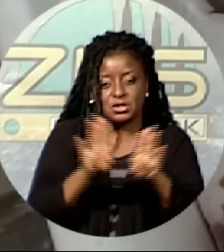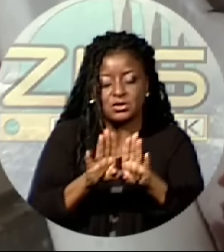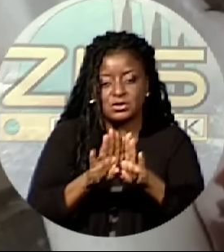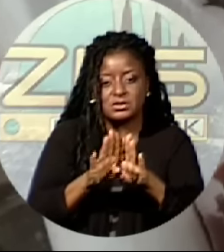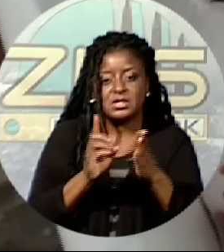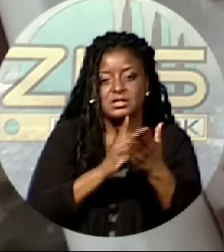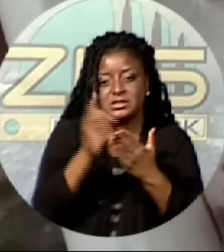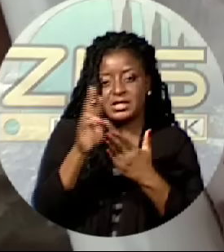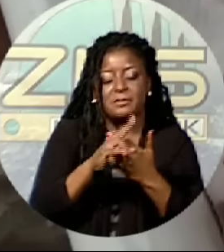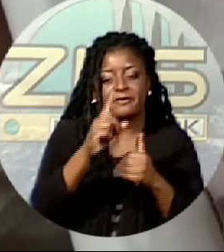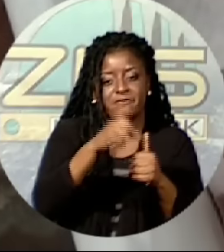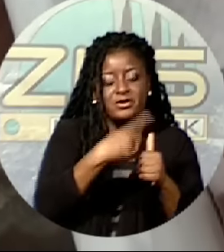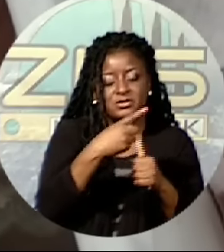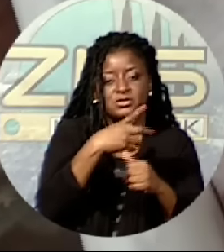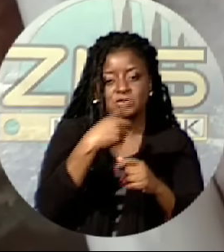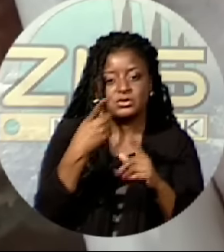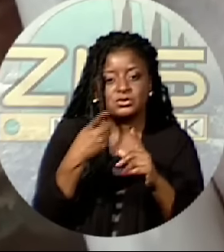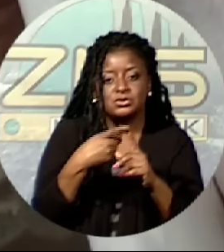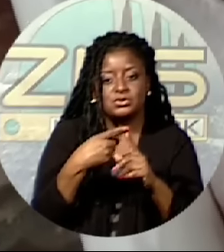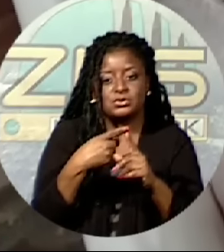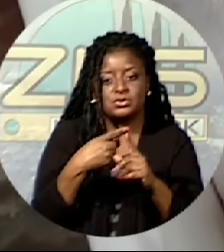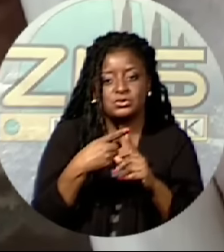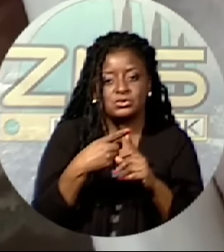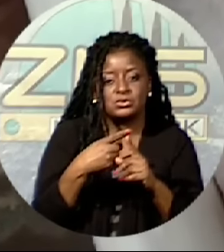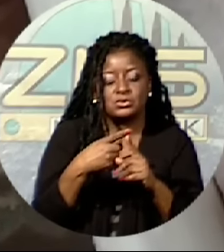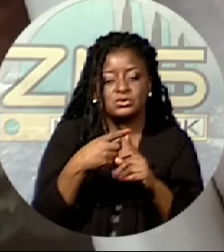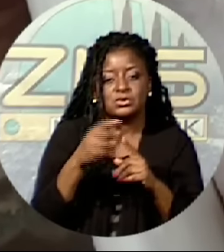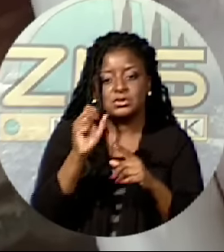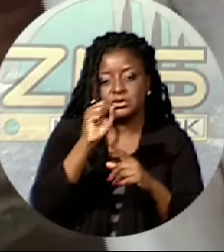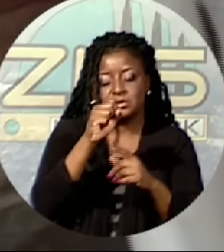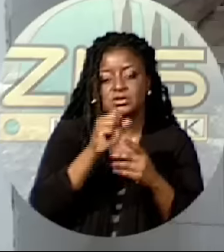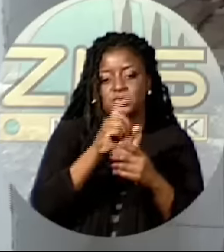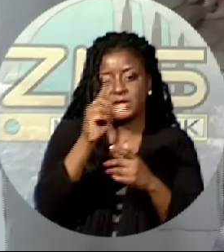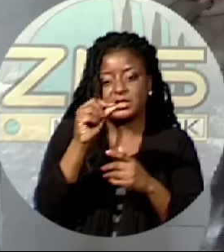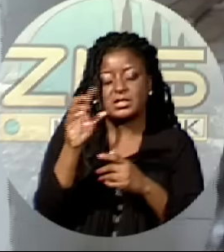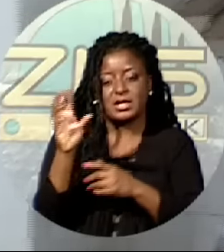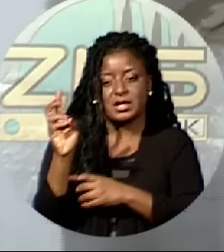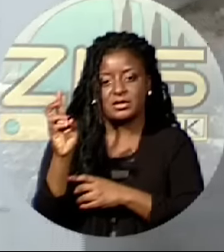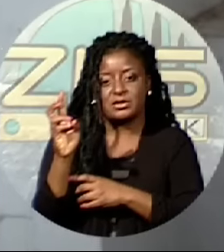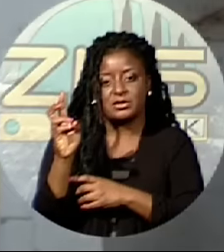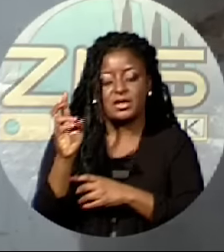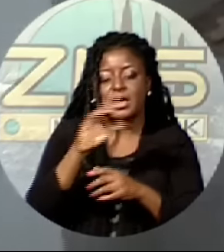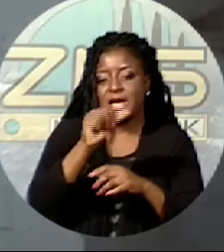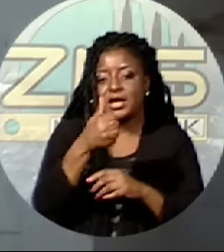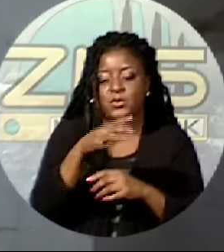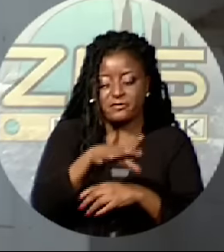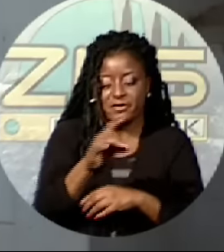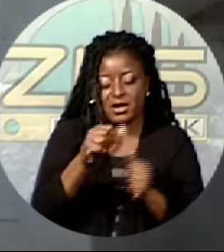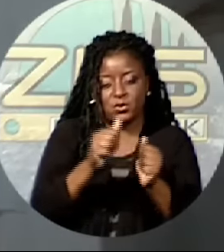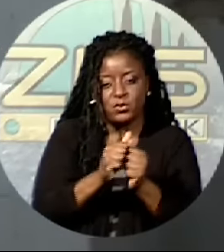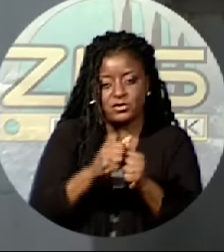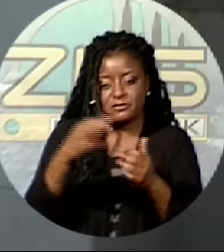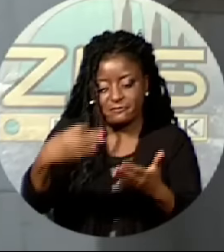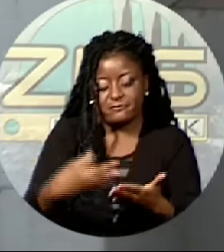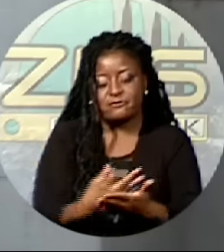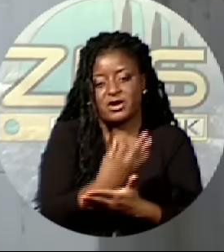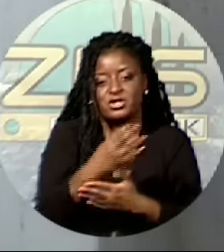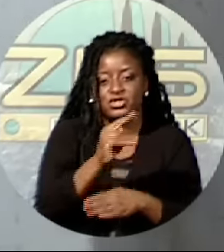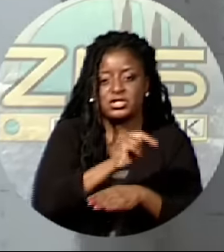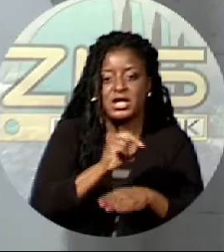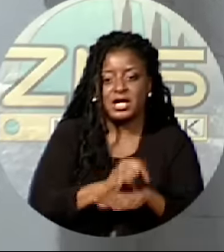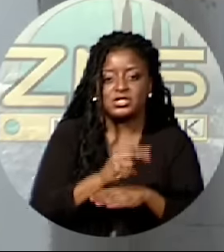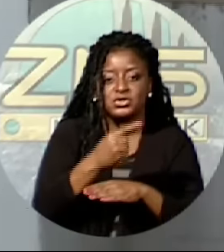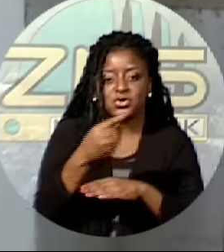received reports that some fishermen are still pulling in that catch, and he says anyone found with fresh Nassau grouper is subject